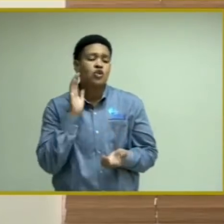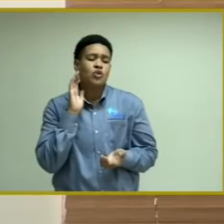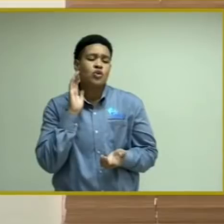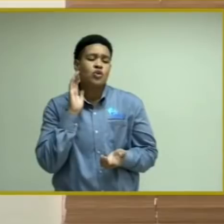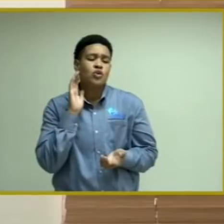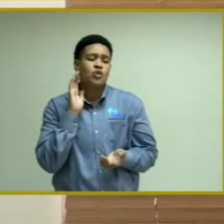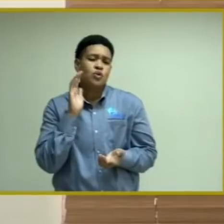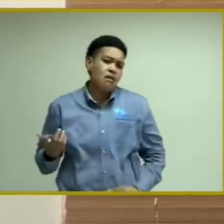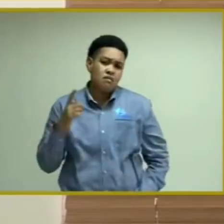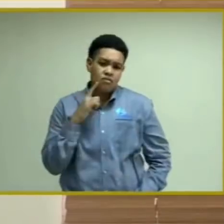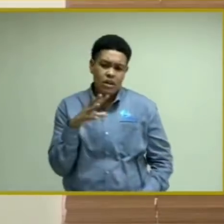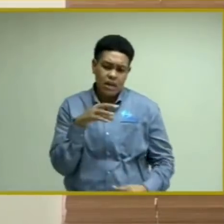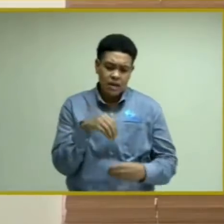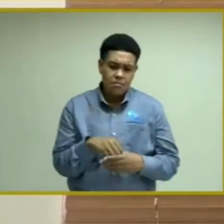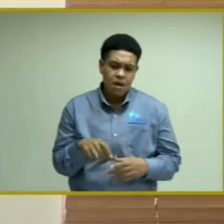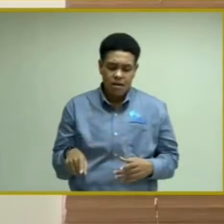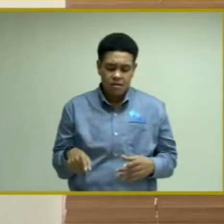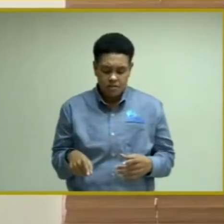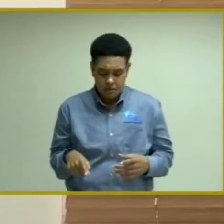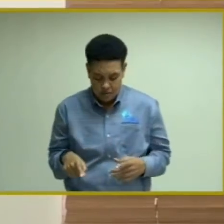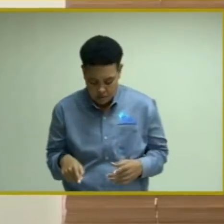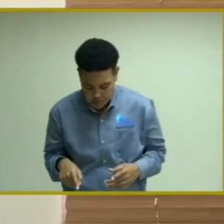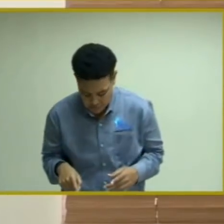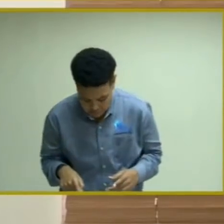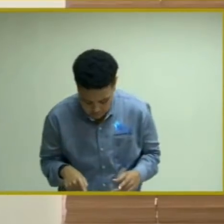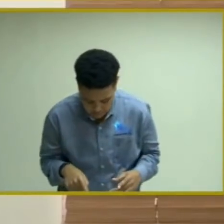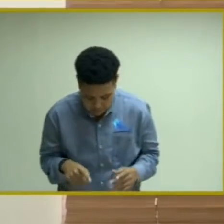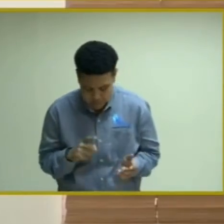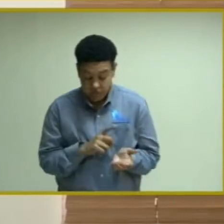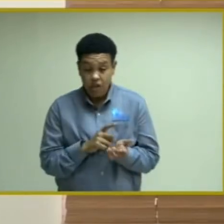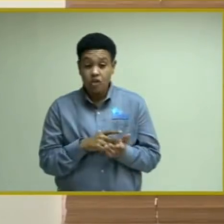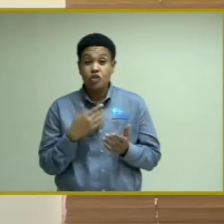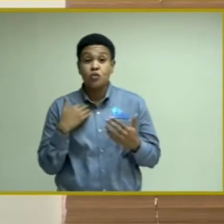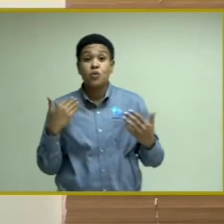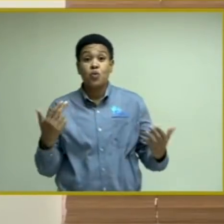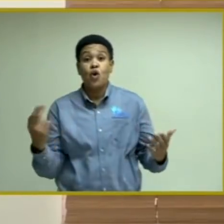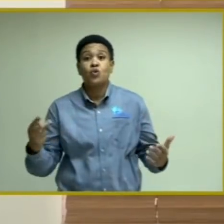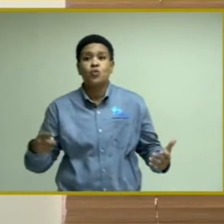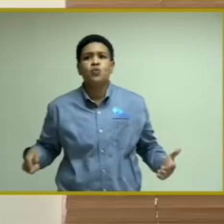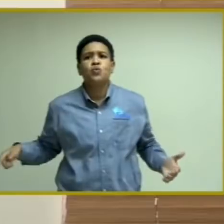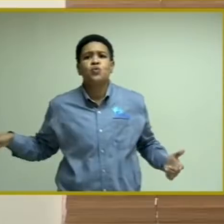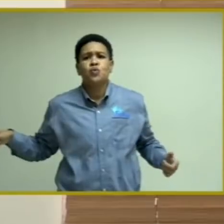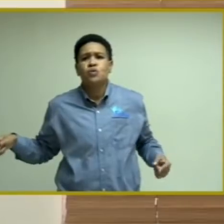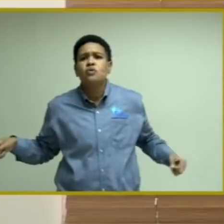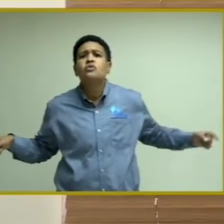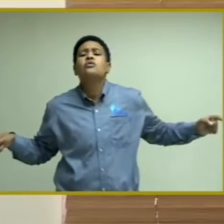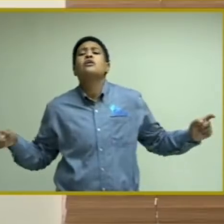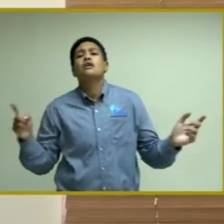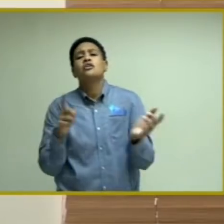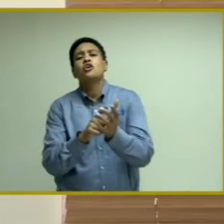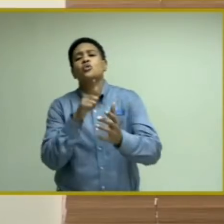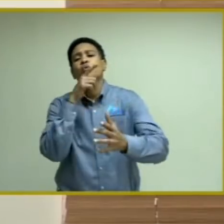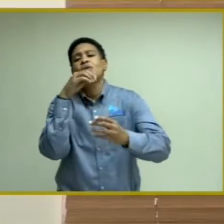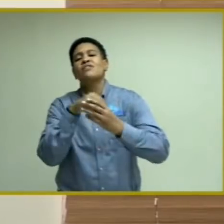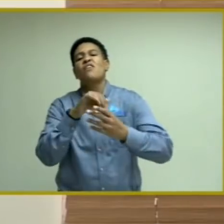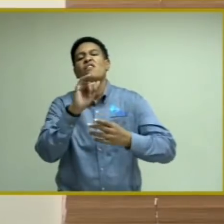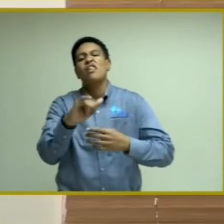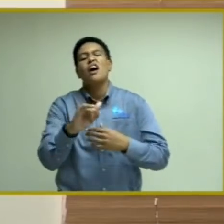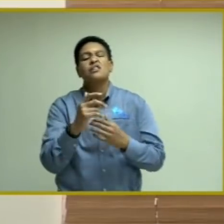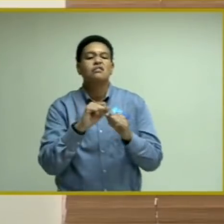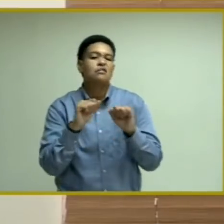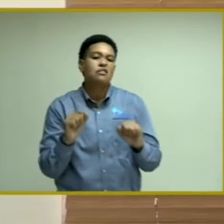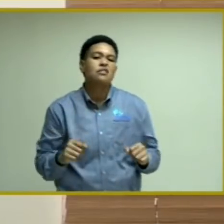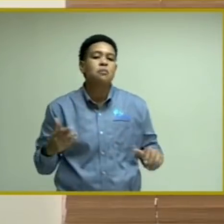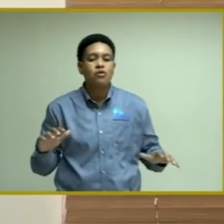have been part of, the doctors that we are going forward with are doctors who would have been part of that